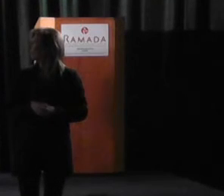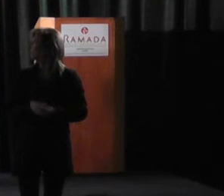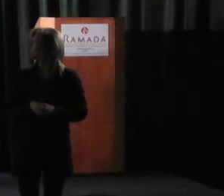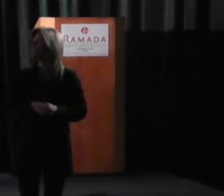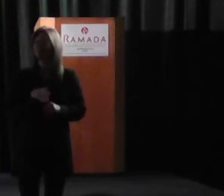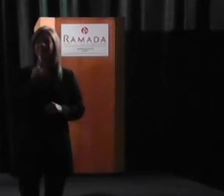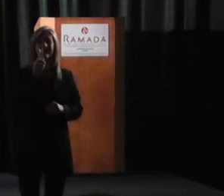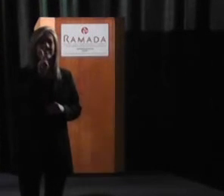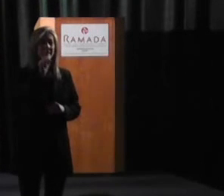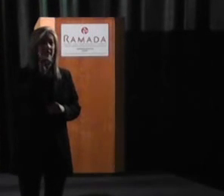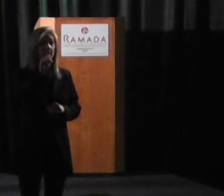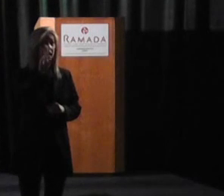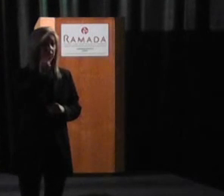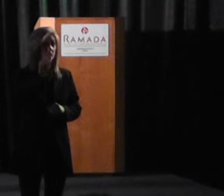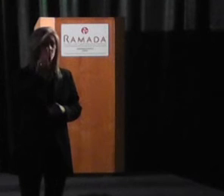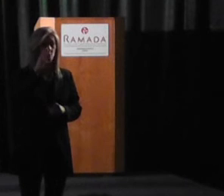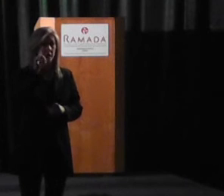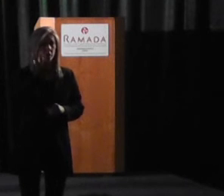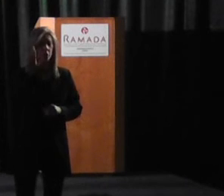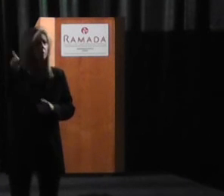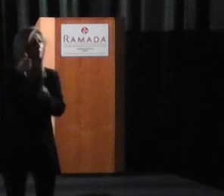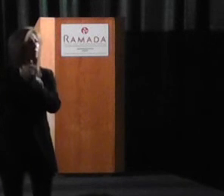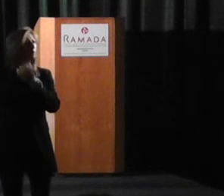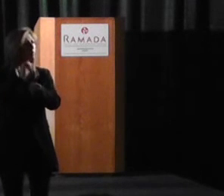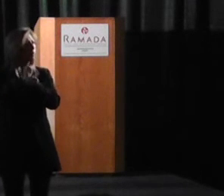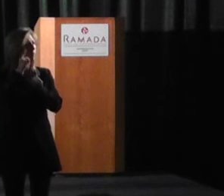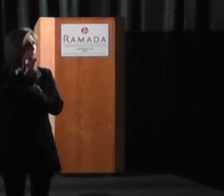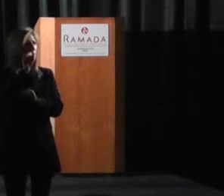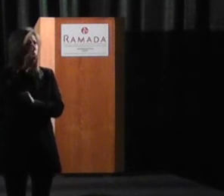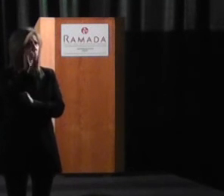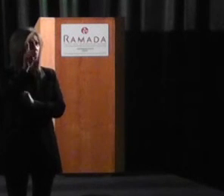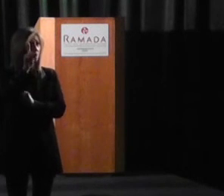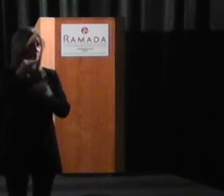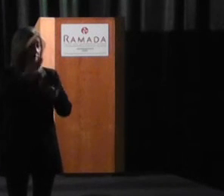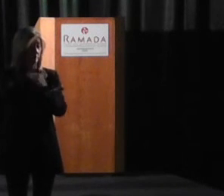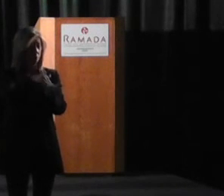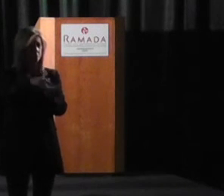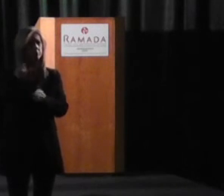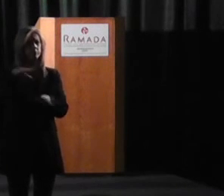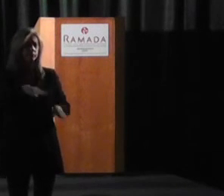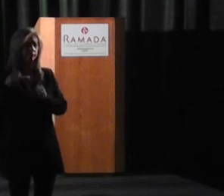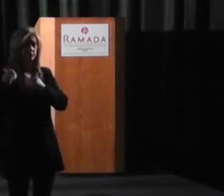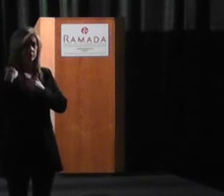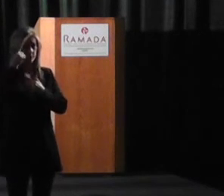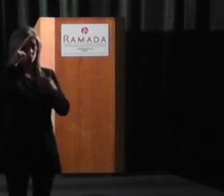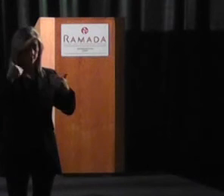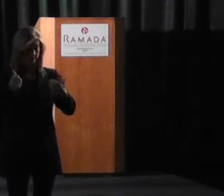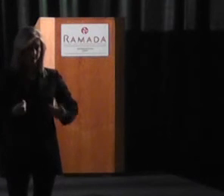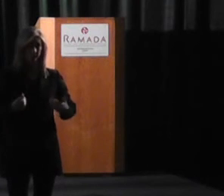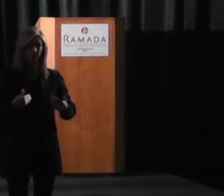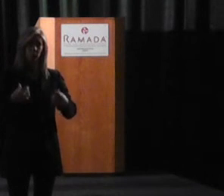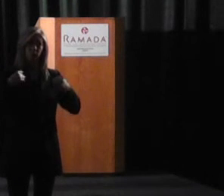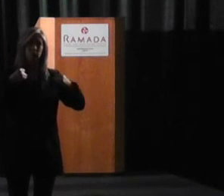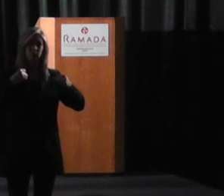is Caitlin Wheeler. As a part of the Steward Center, Caitlin is responsible for fitness programs. She works one-on-one with participants to